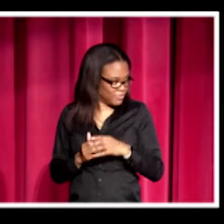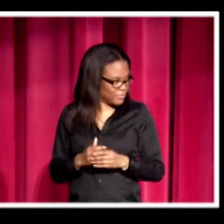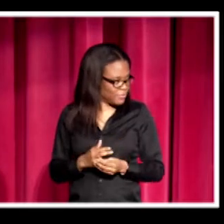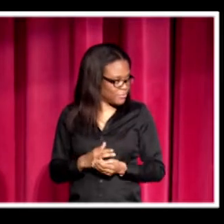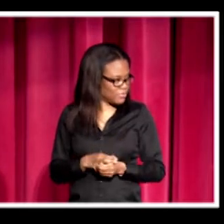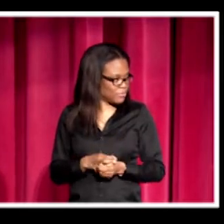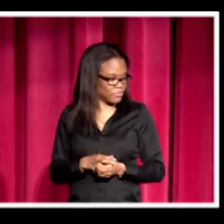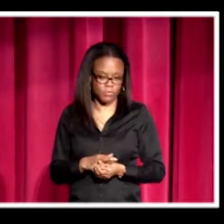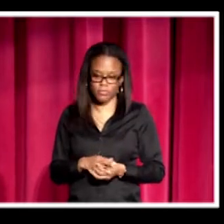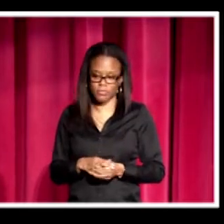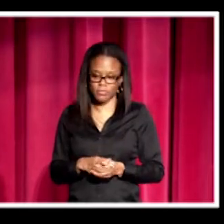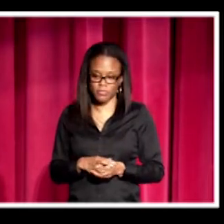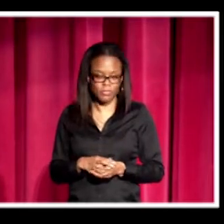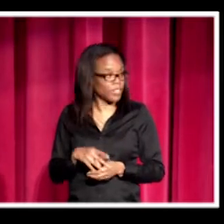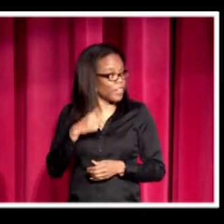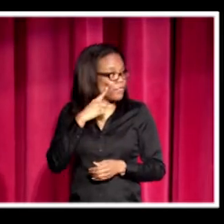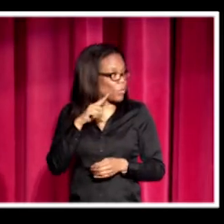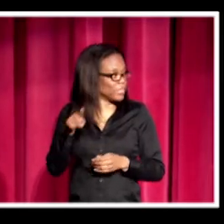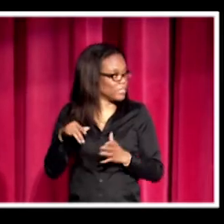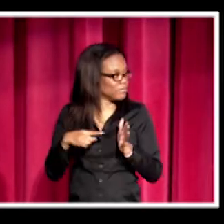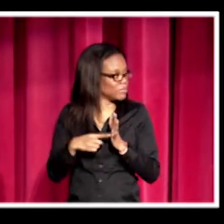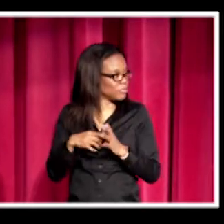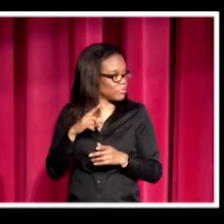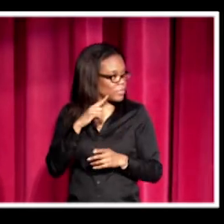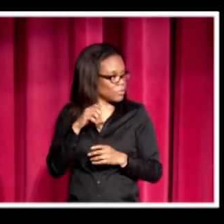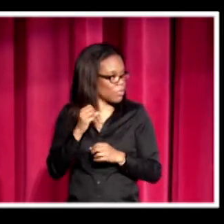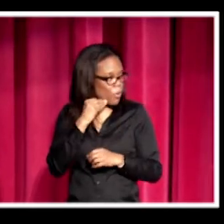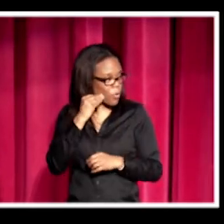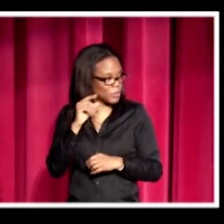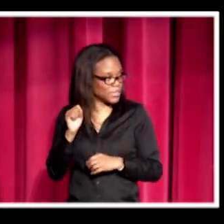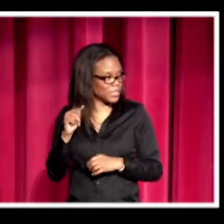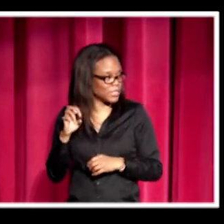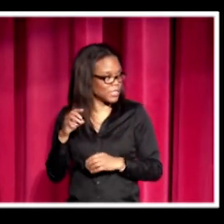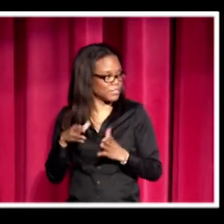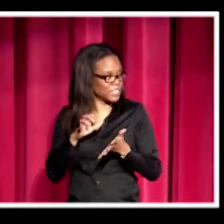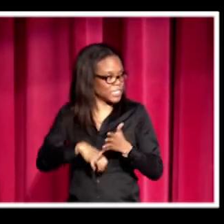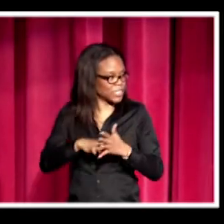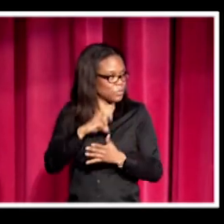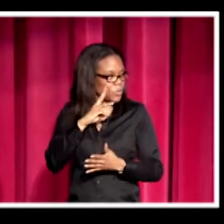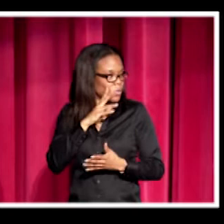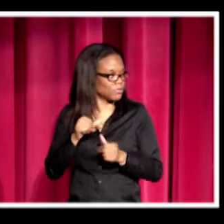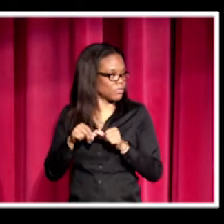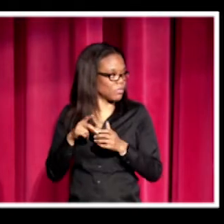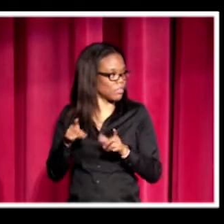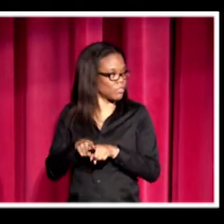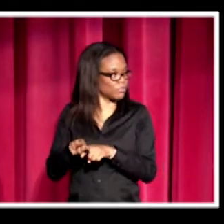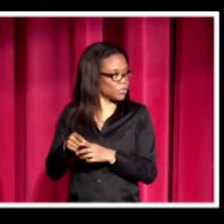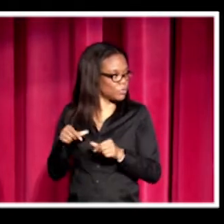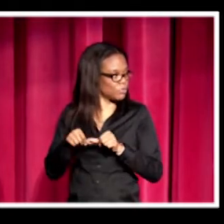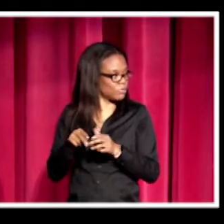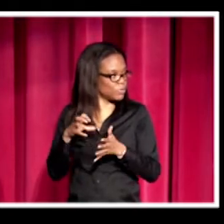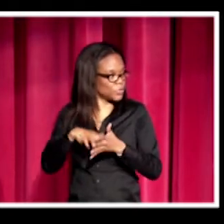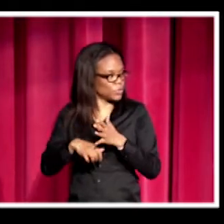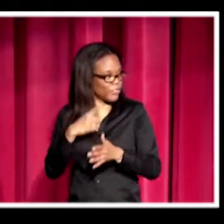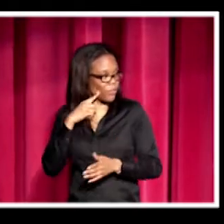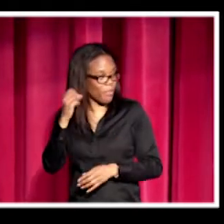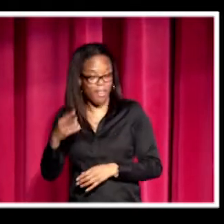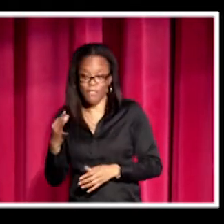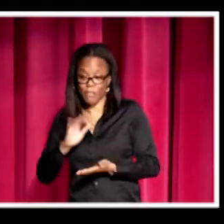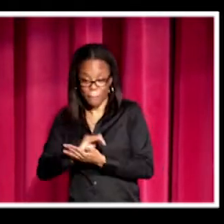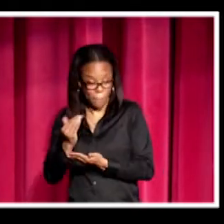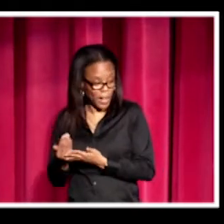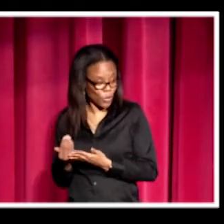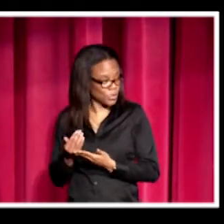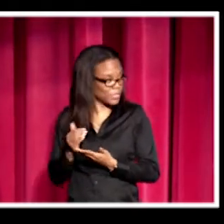For those seniors with a homestead deduction, we will also reduce by half the amount that they pay,